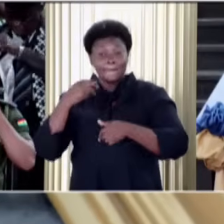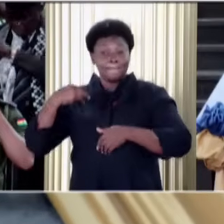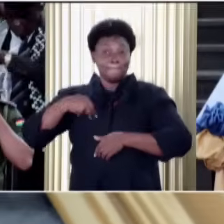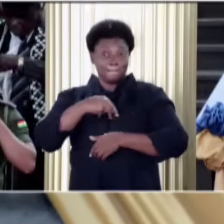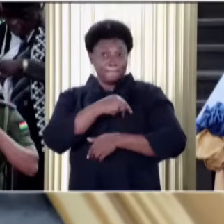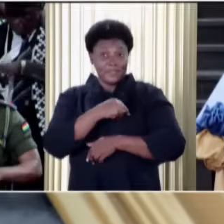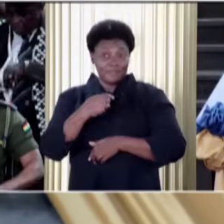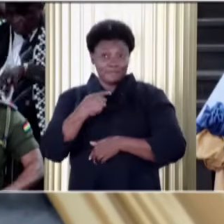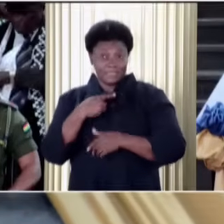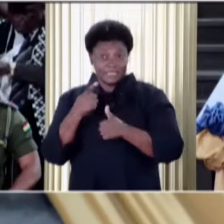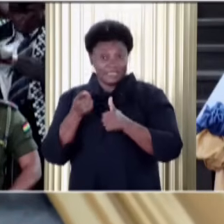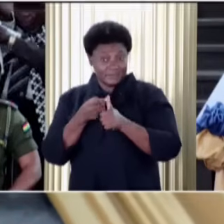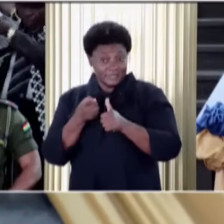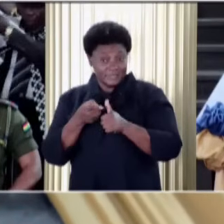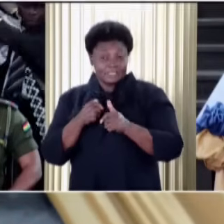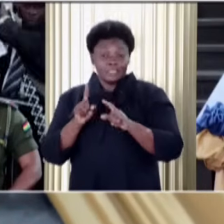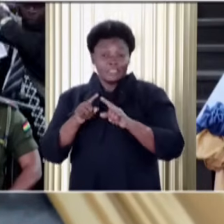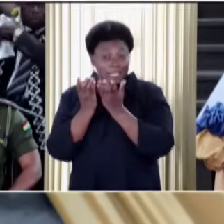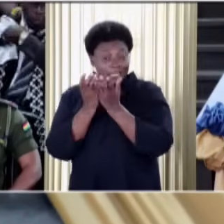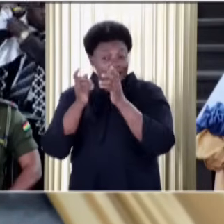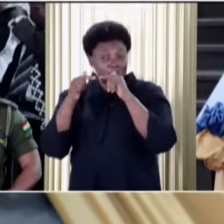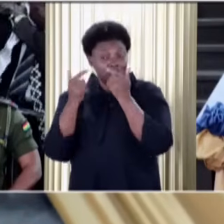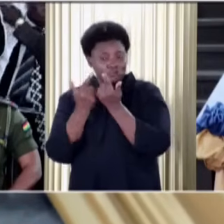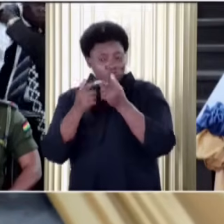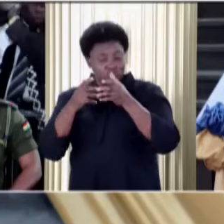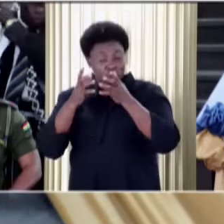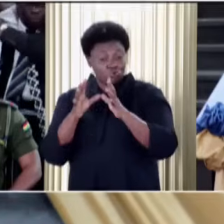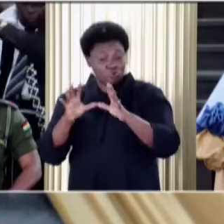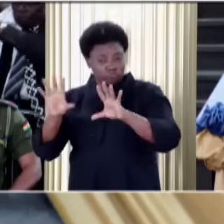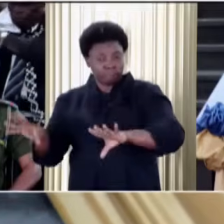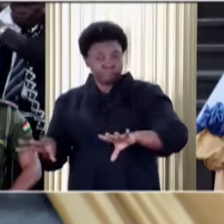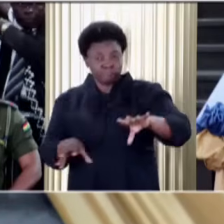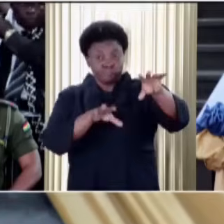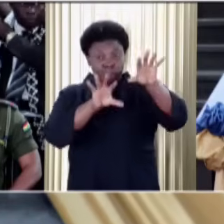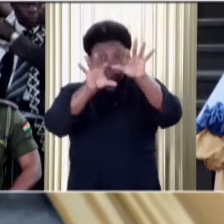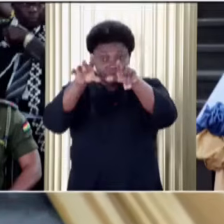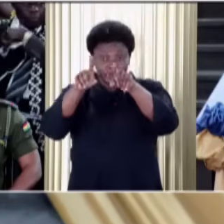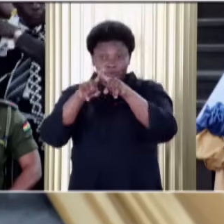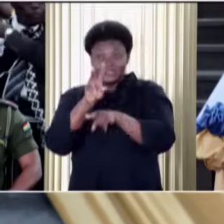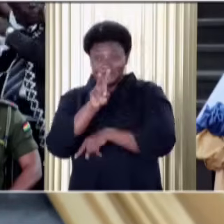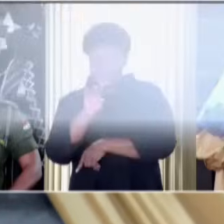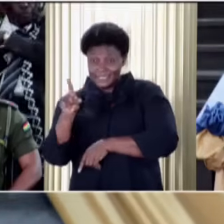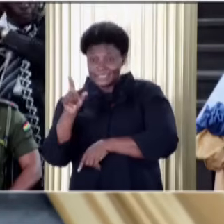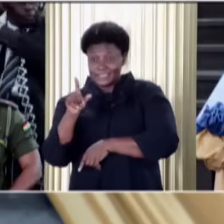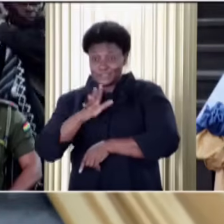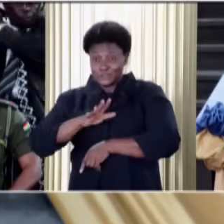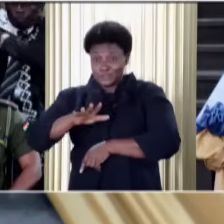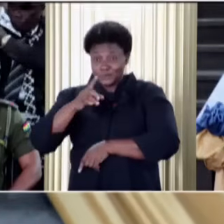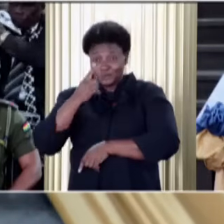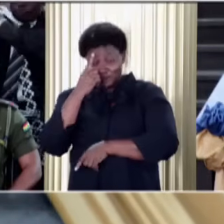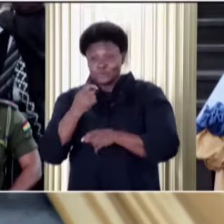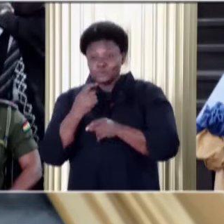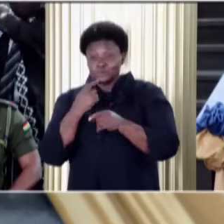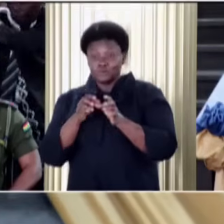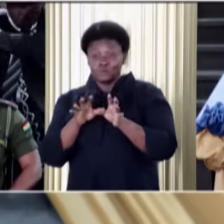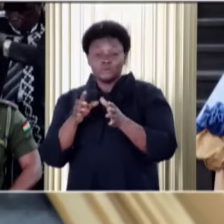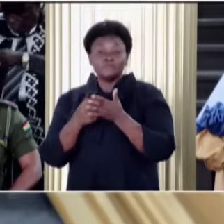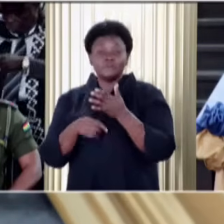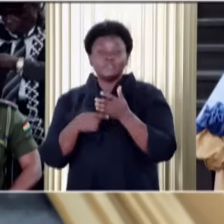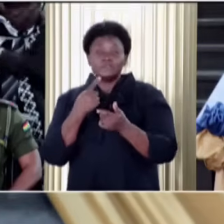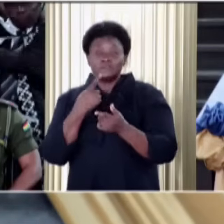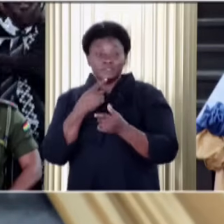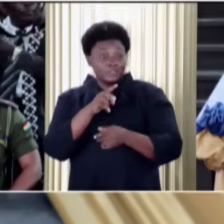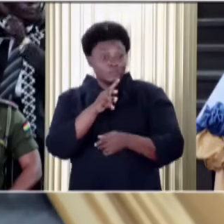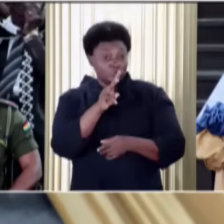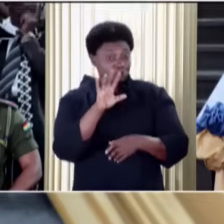and members of convocation here present will retire to the Vice Chancellor's Lodge. Valedictorian, you and your two guests are